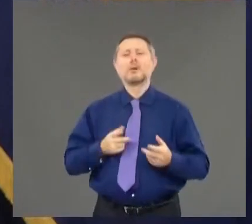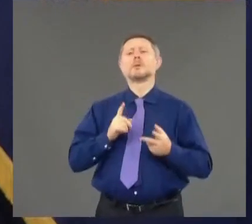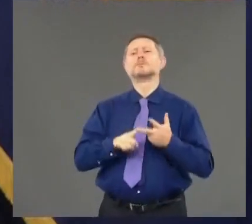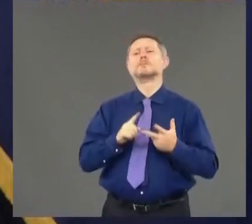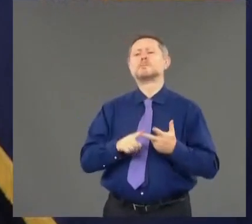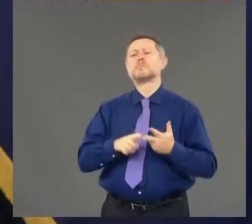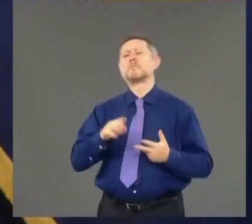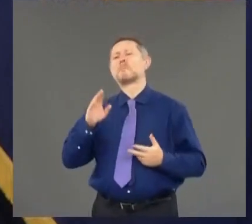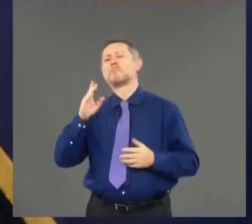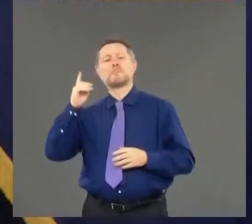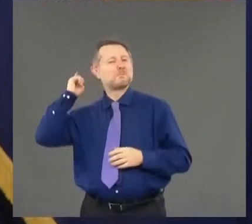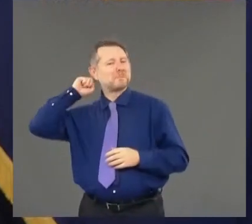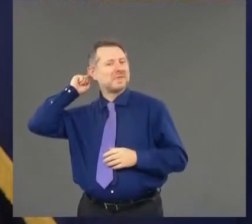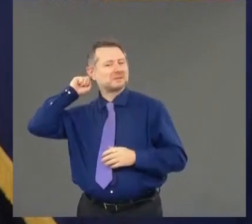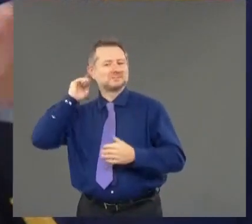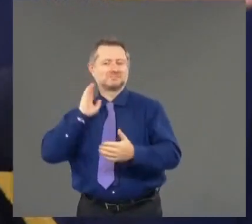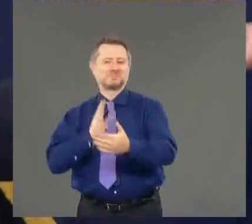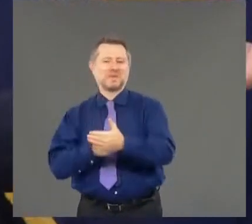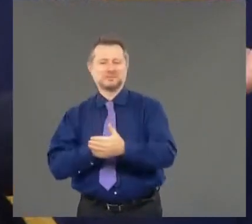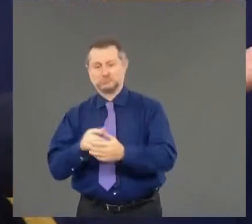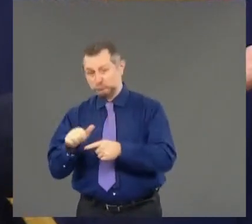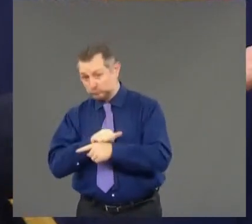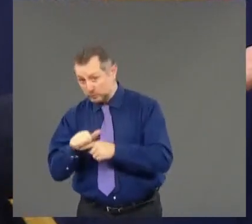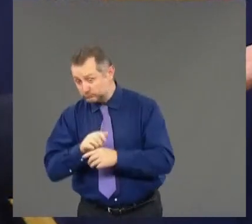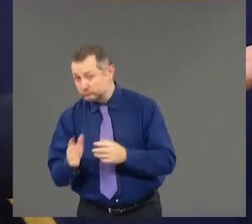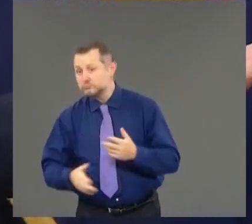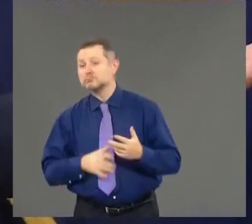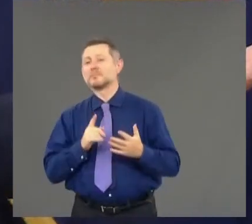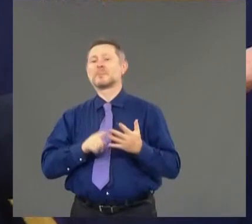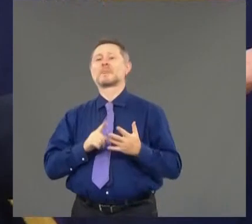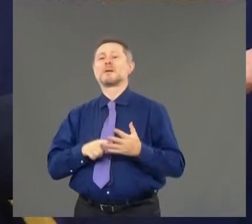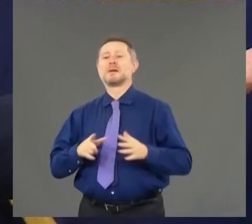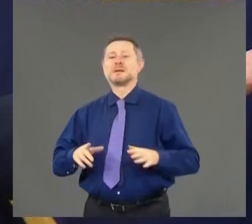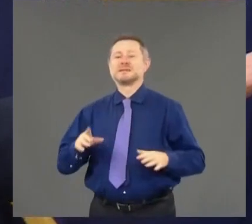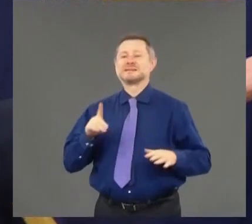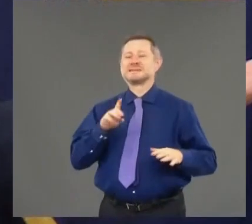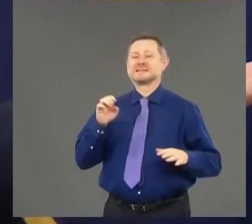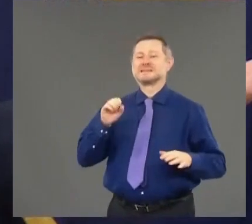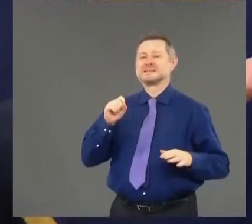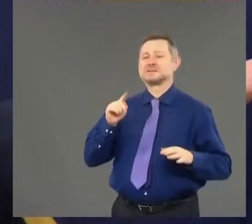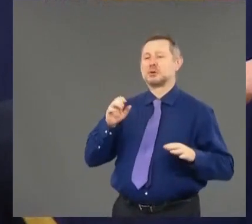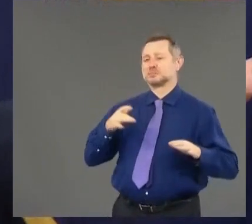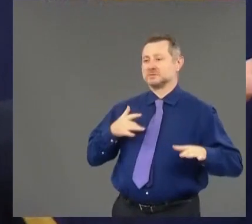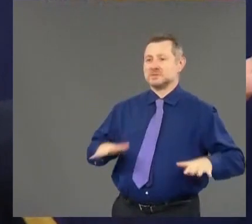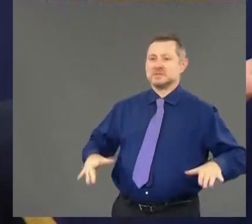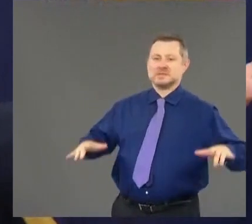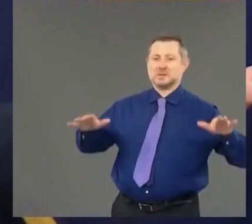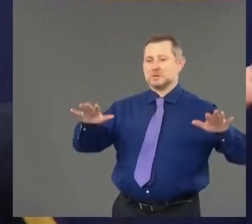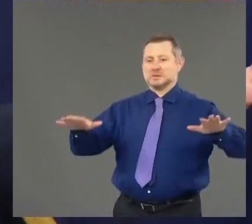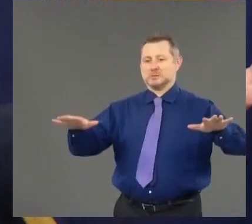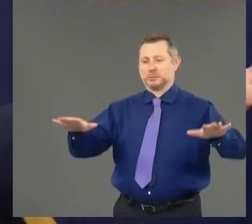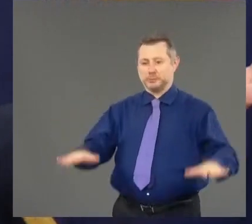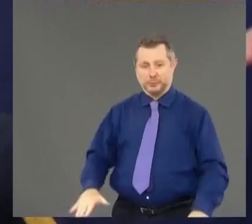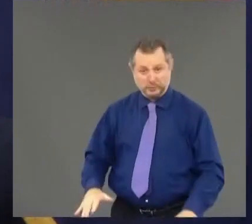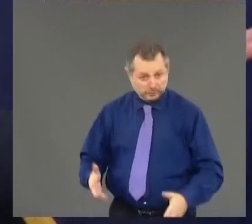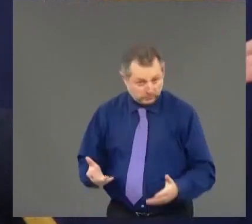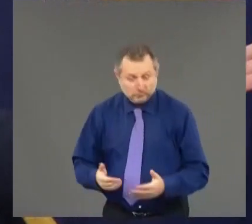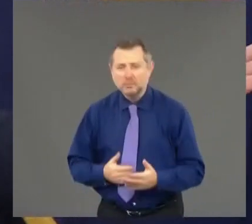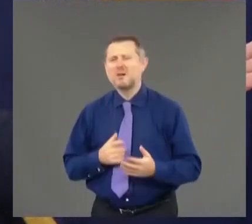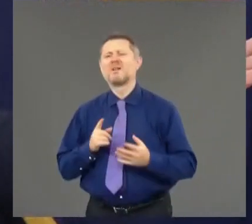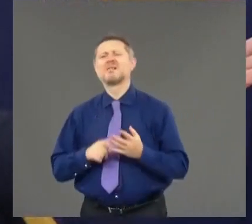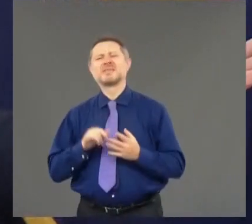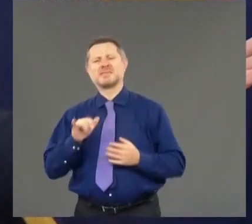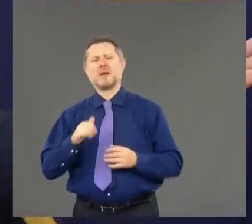what we want addressed. That's what the protests are about. The protests are not about reduce the budget. They